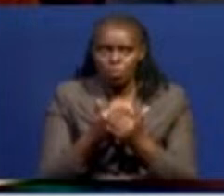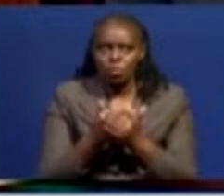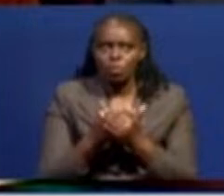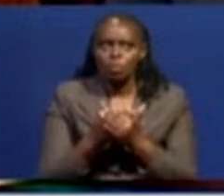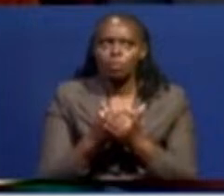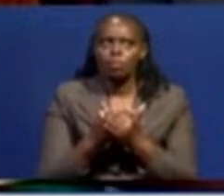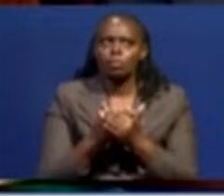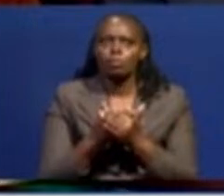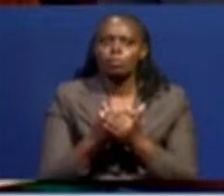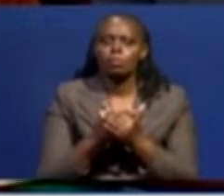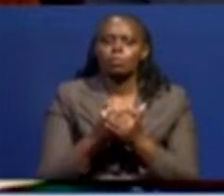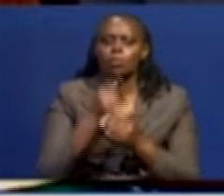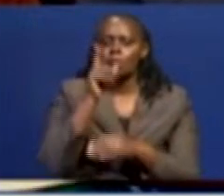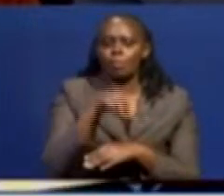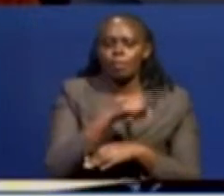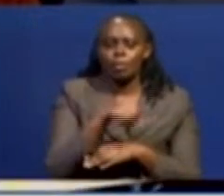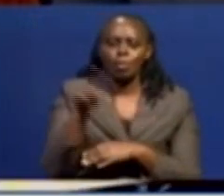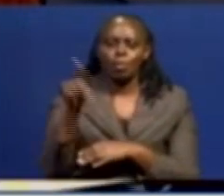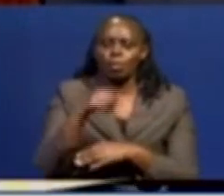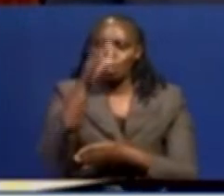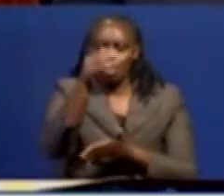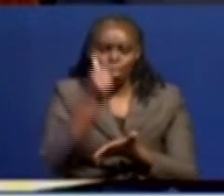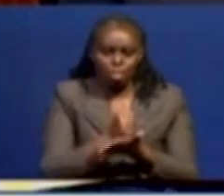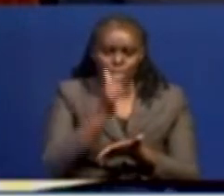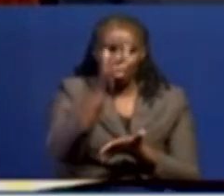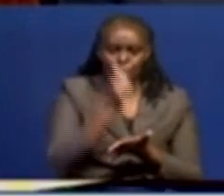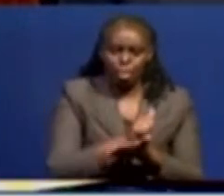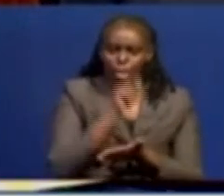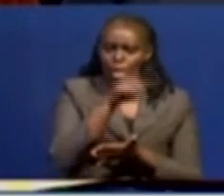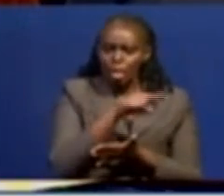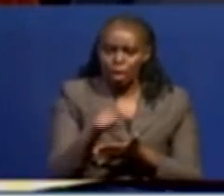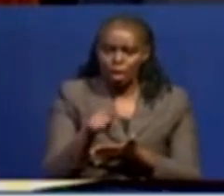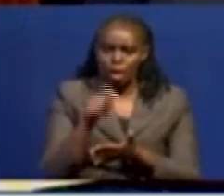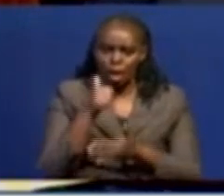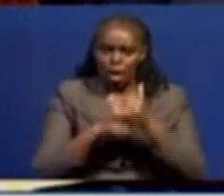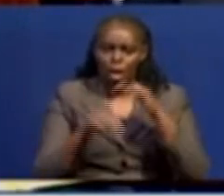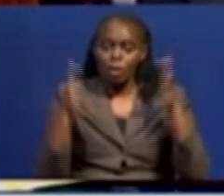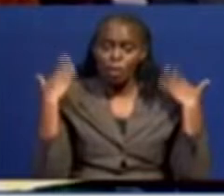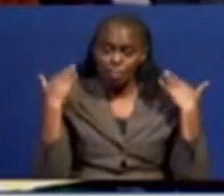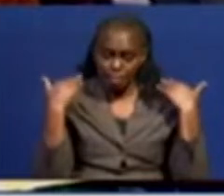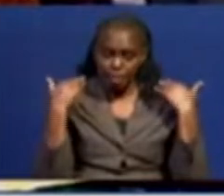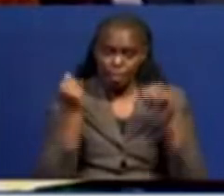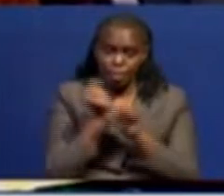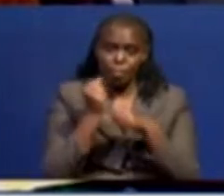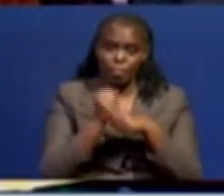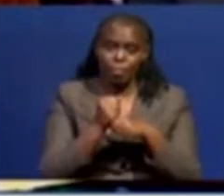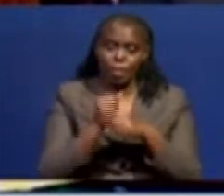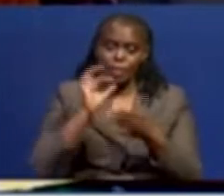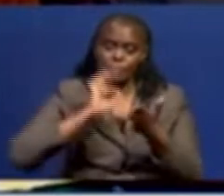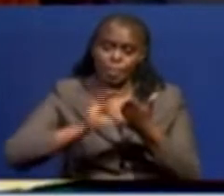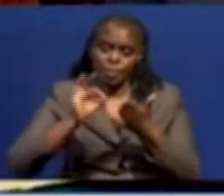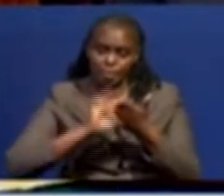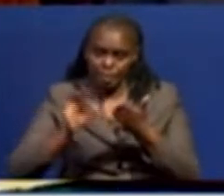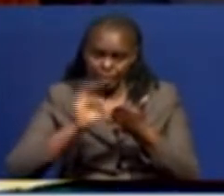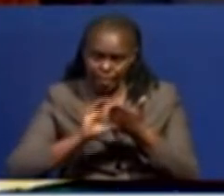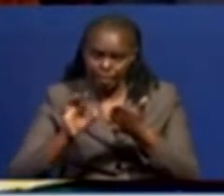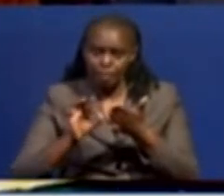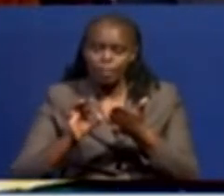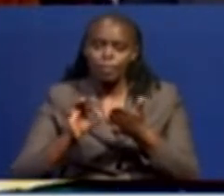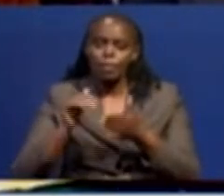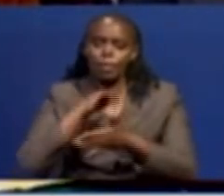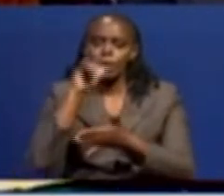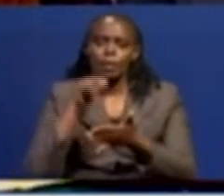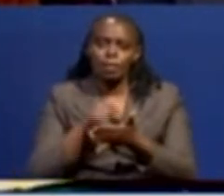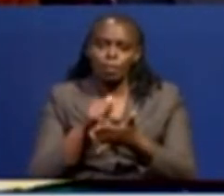all the illegal appointments made by the county government of Meru are made by the county